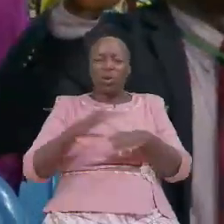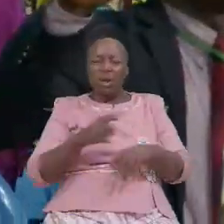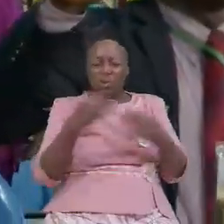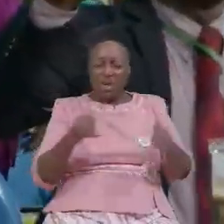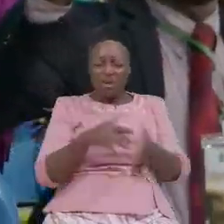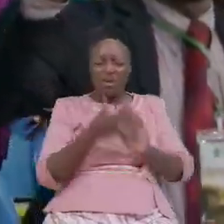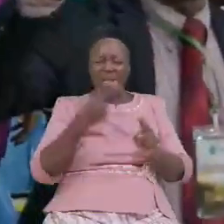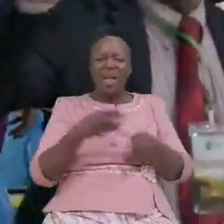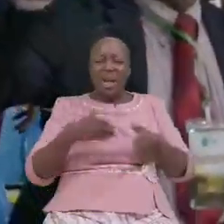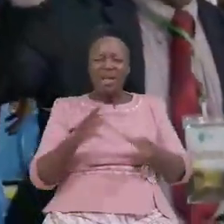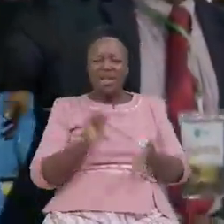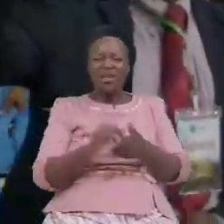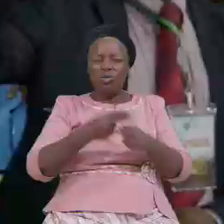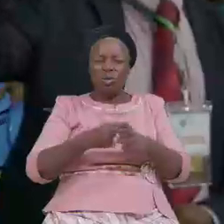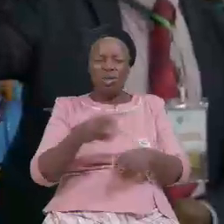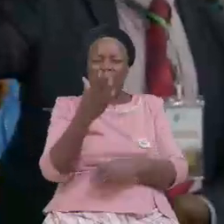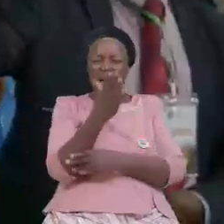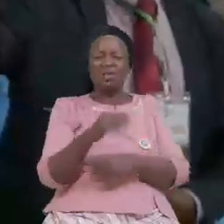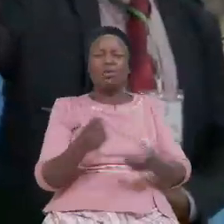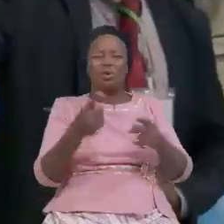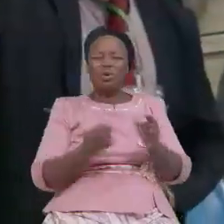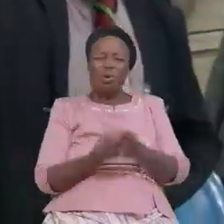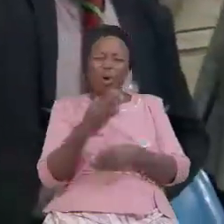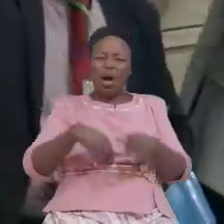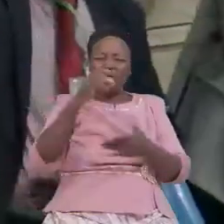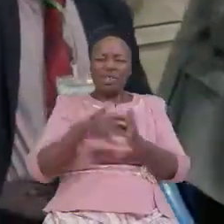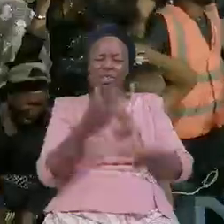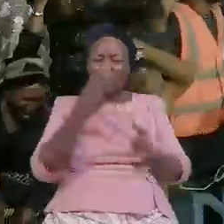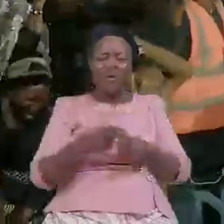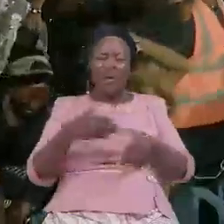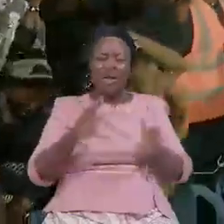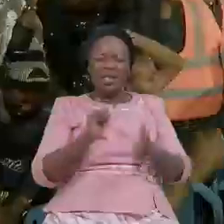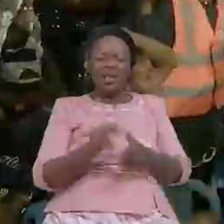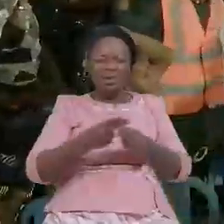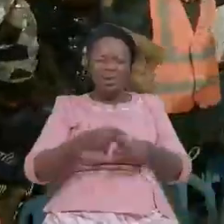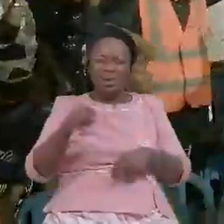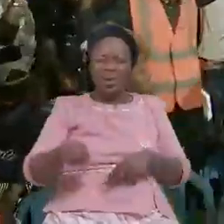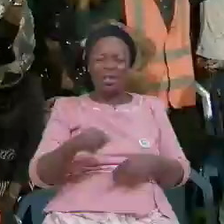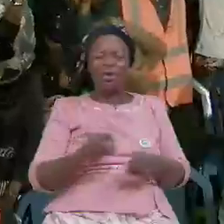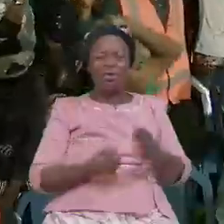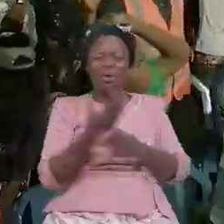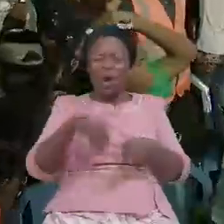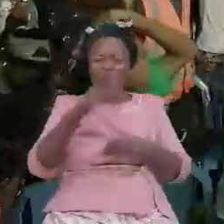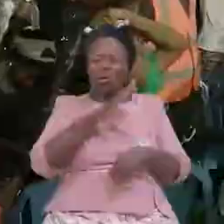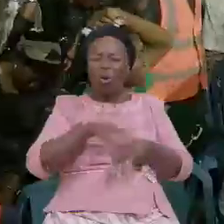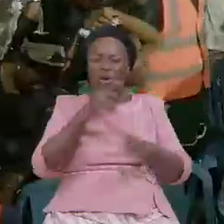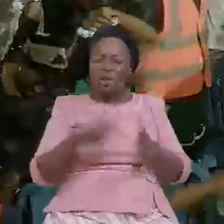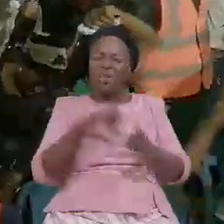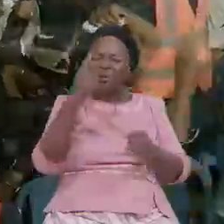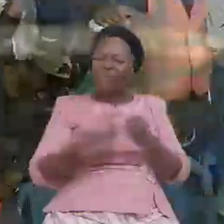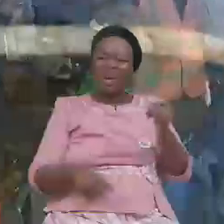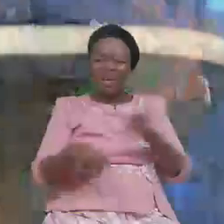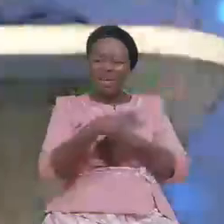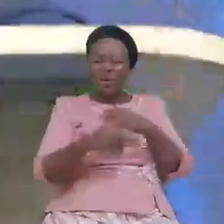short hand grow out. Let that short leg grow out. On this final day, confirm